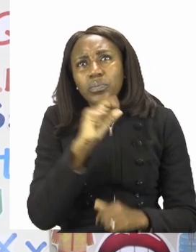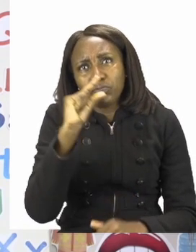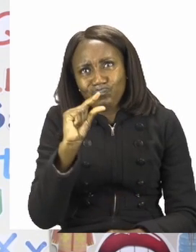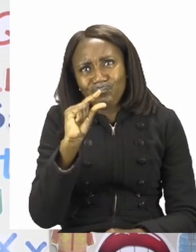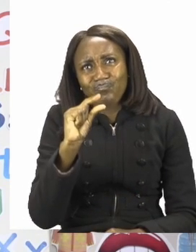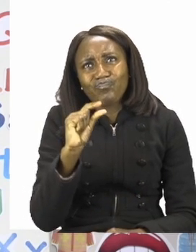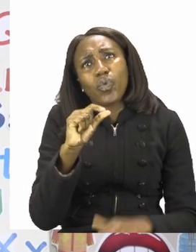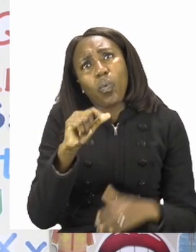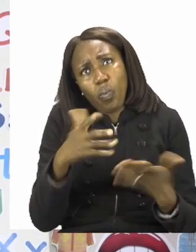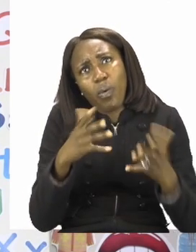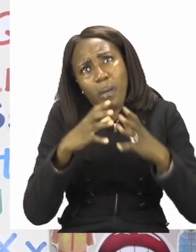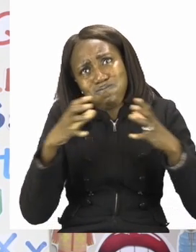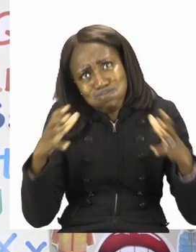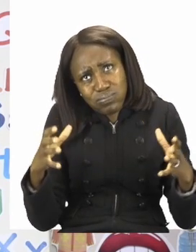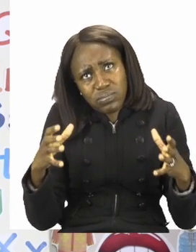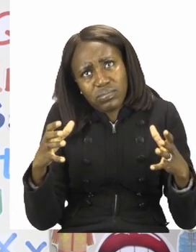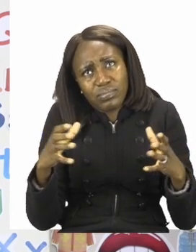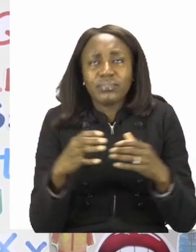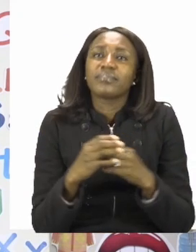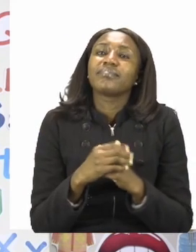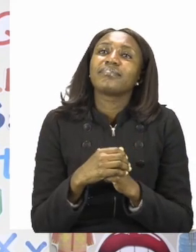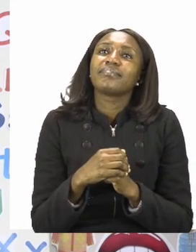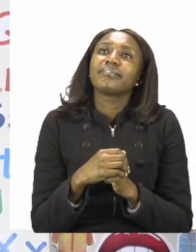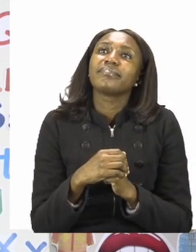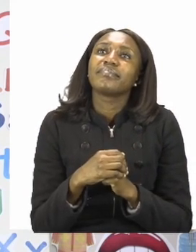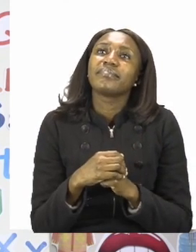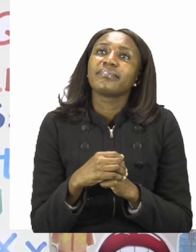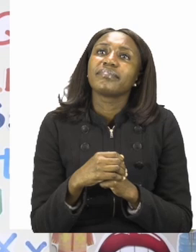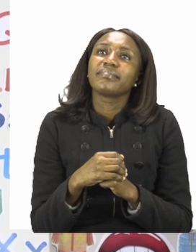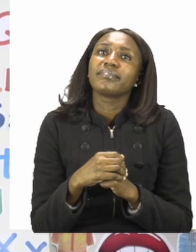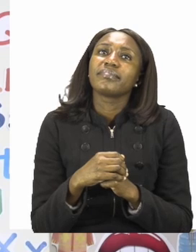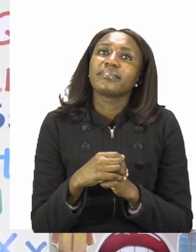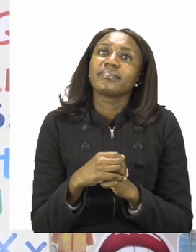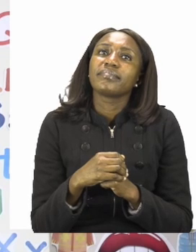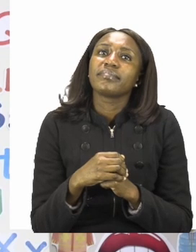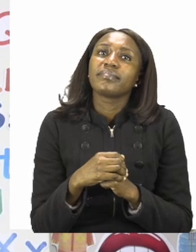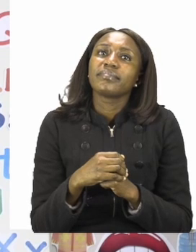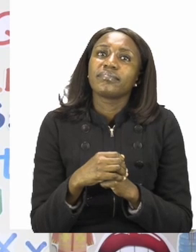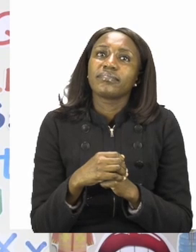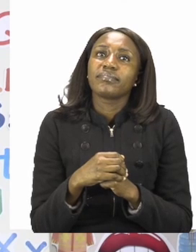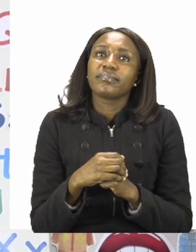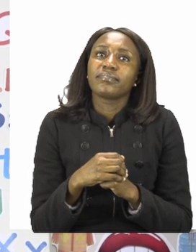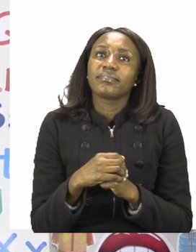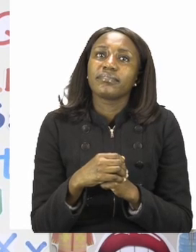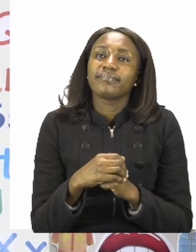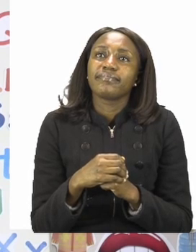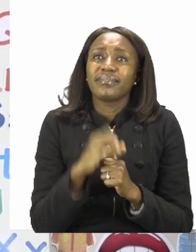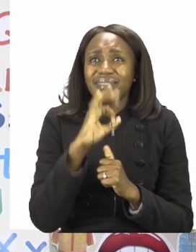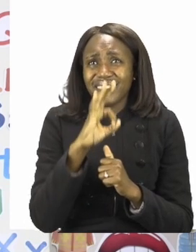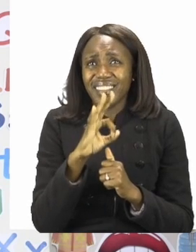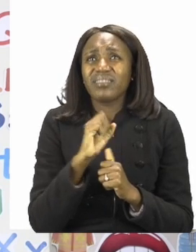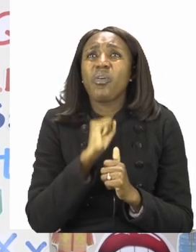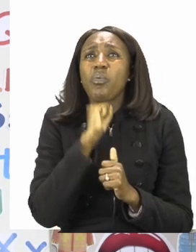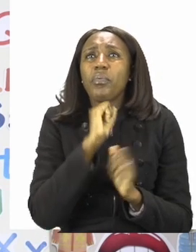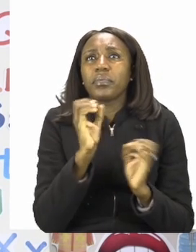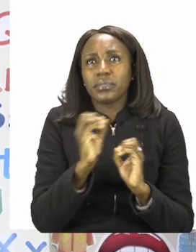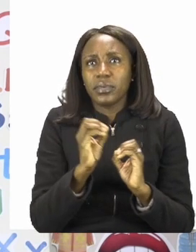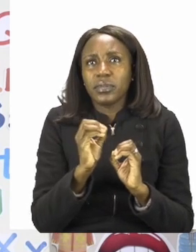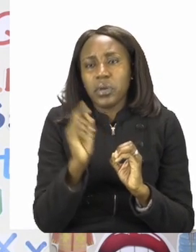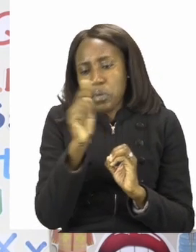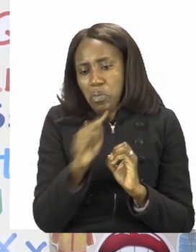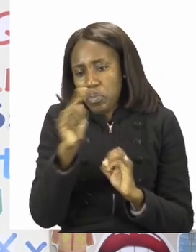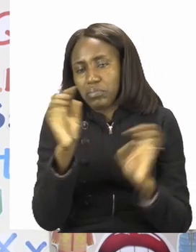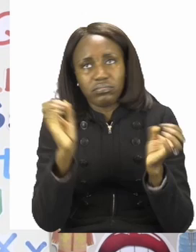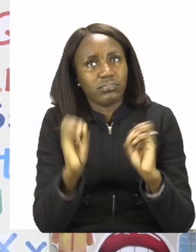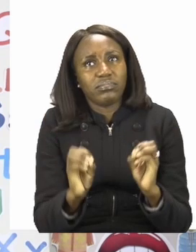sound. If it's a loud sound, then you're going to have to circle the bell in your book. But if it's not so loud, just leave